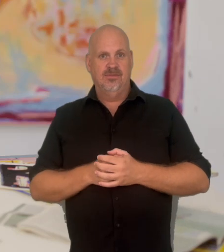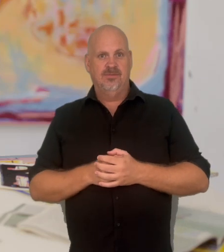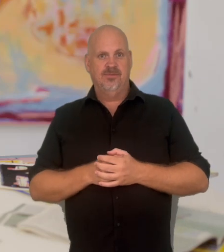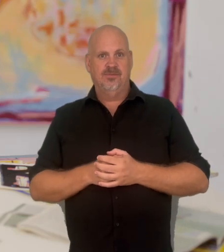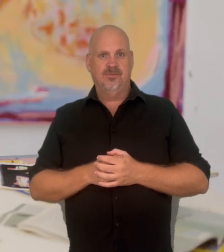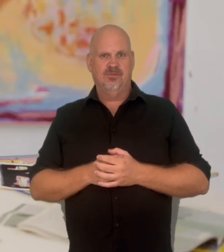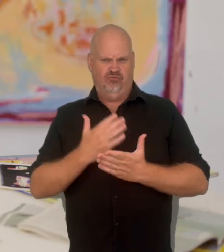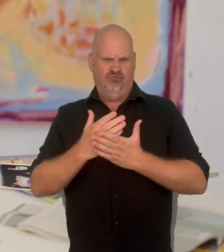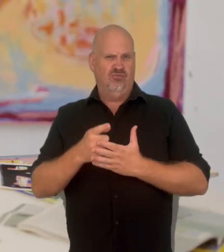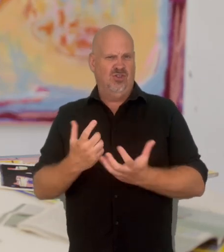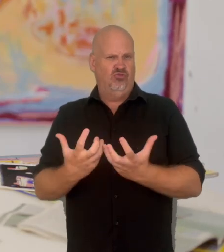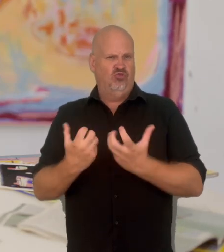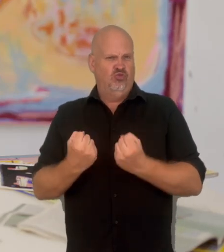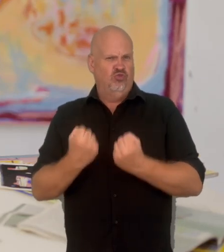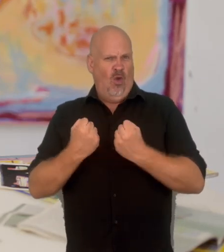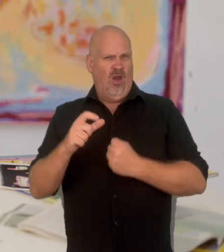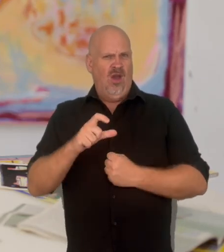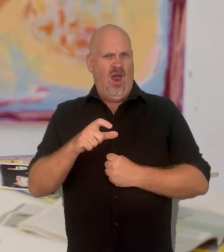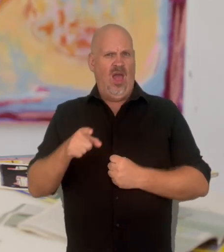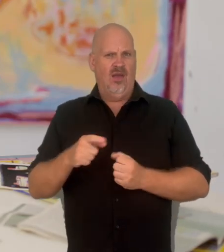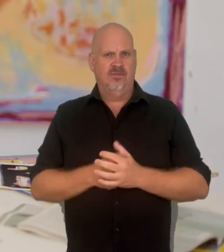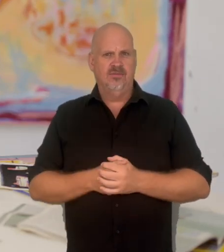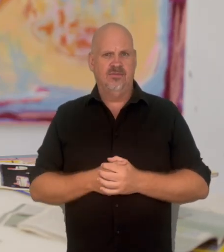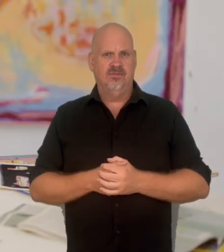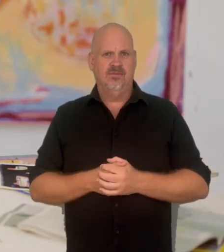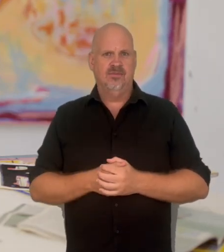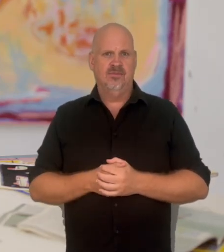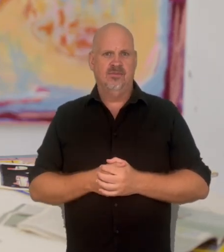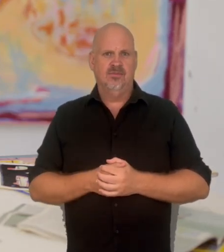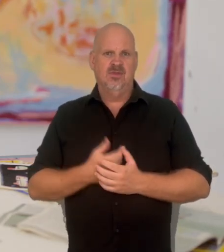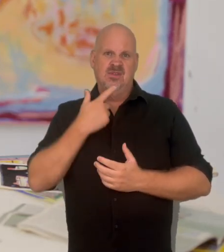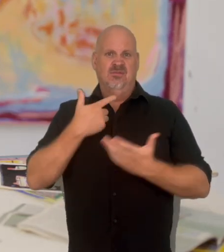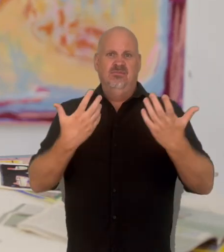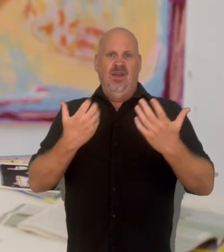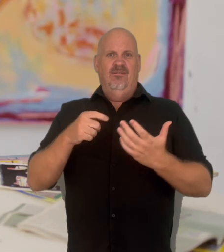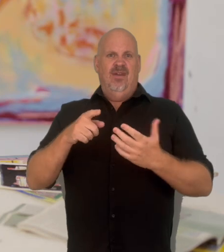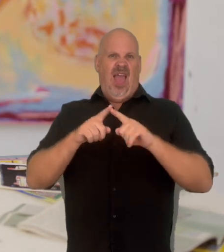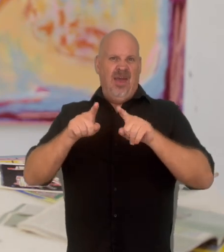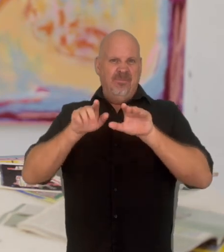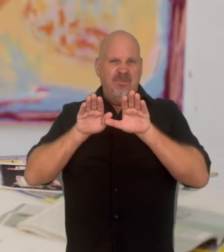really, really strong colour. And I want to, let's say we have this